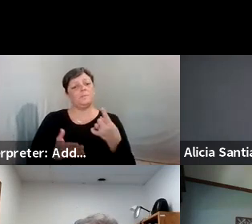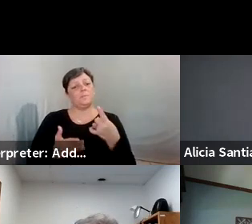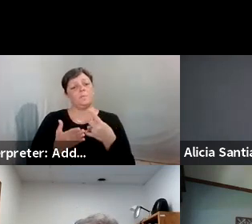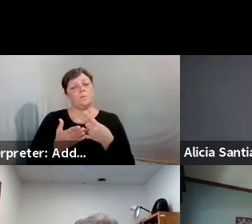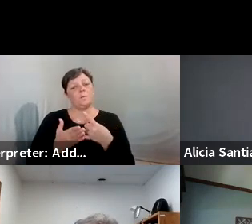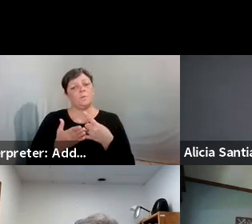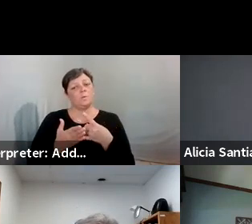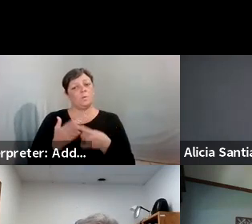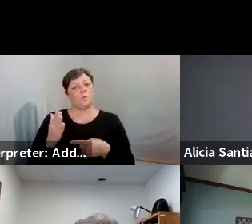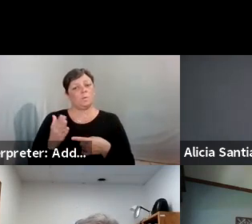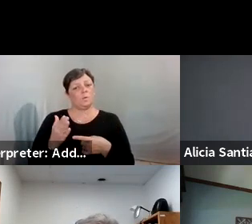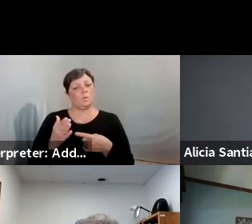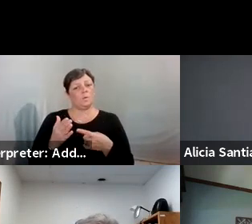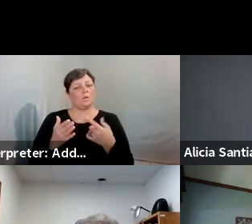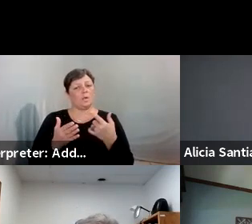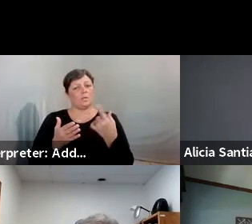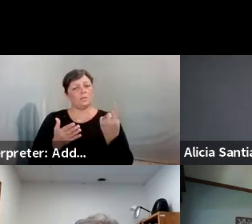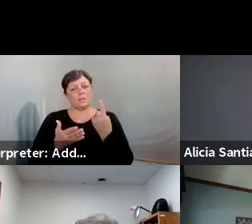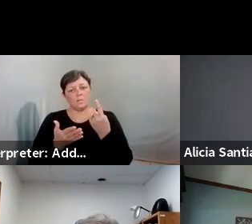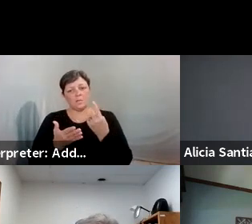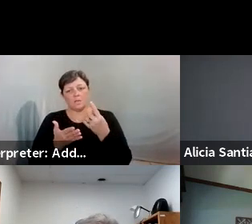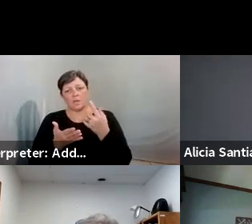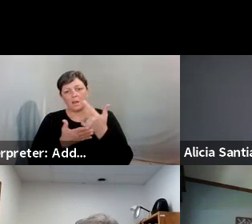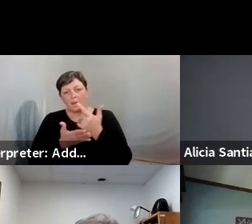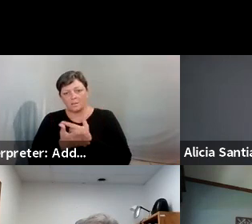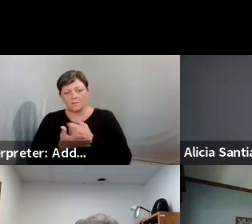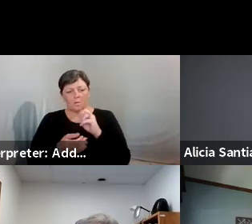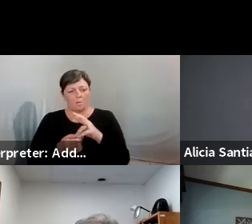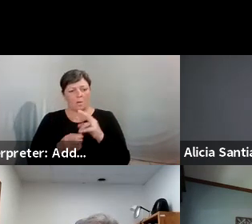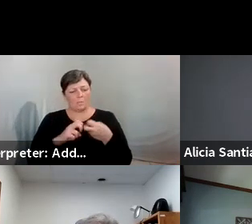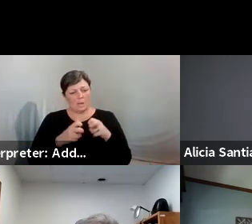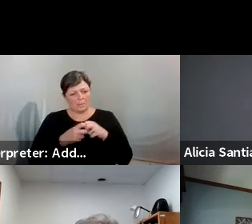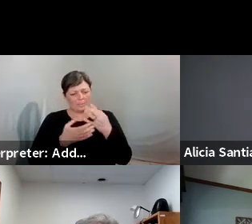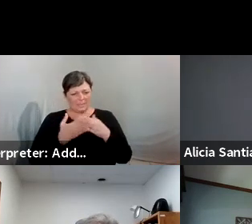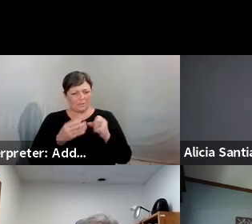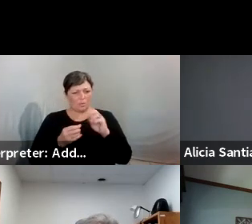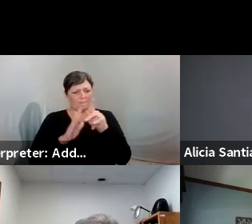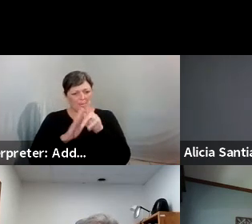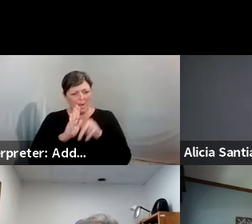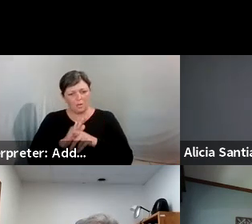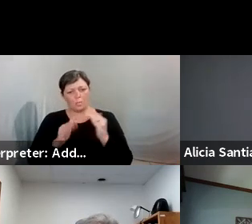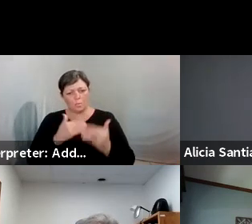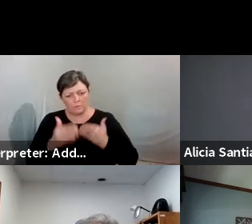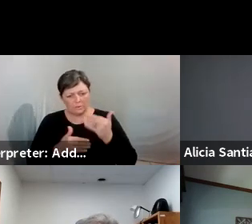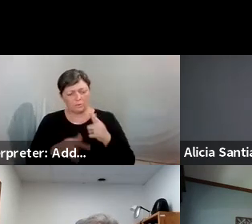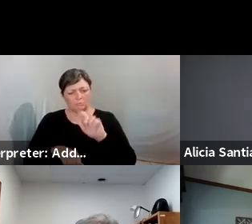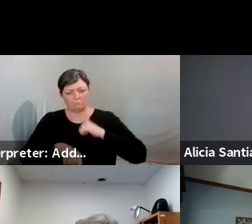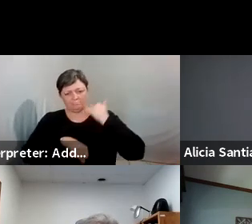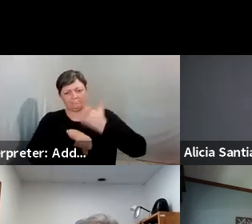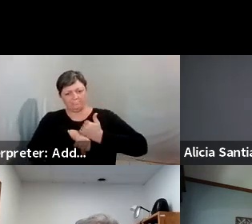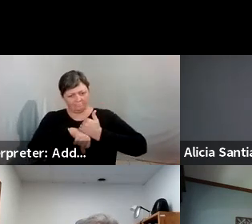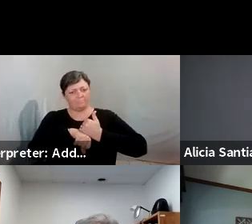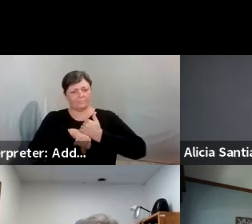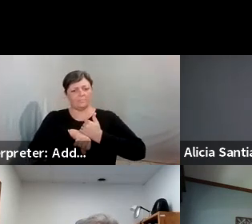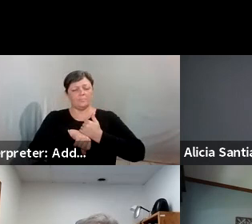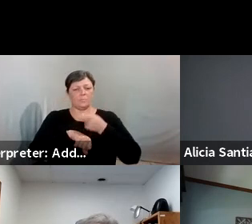What has a lesson or programmatic piece or policy piece or procedure piece that you've put in place that you